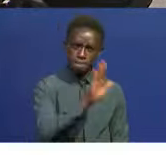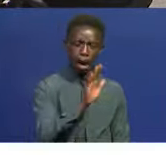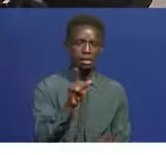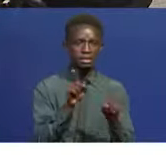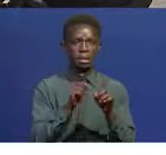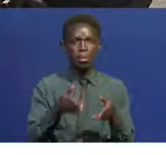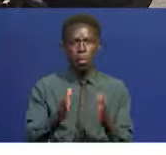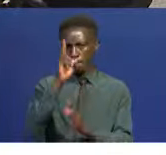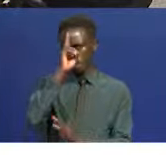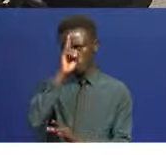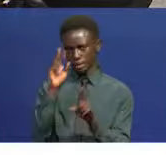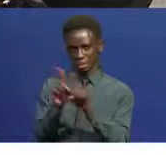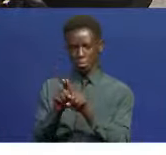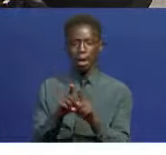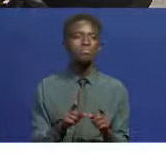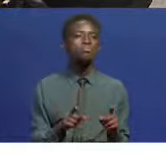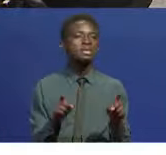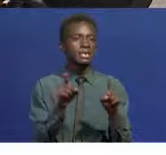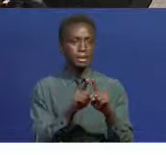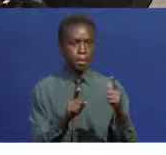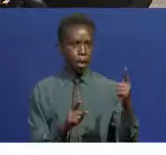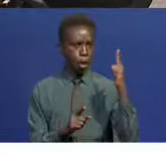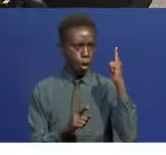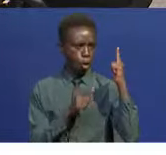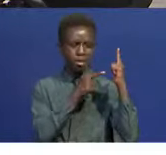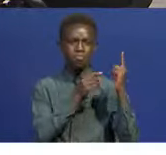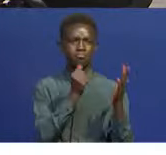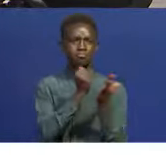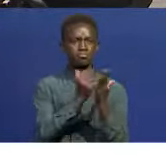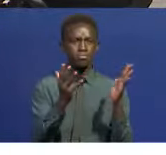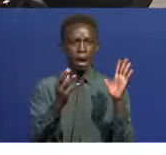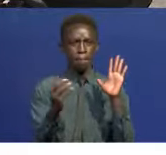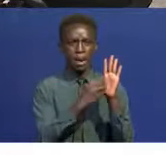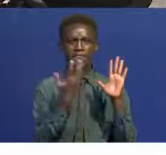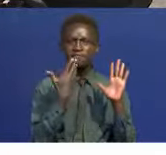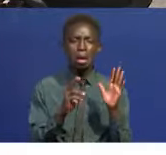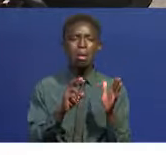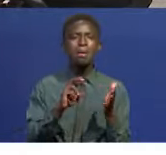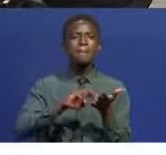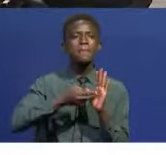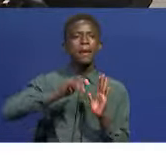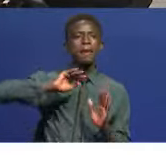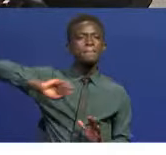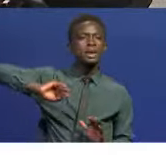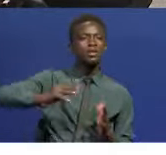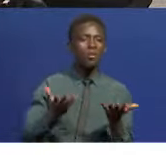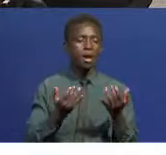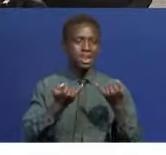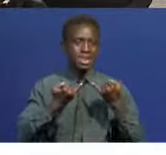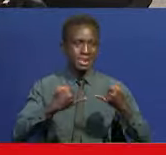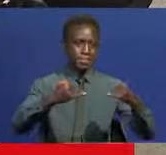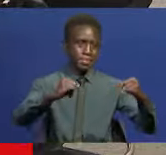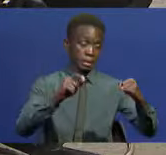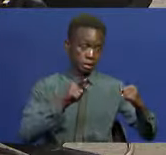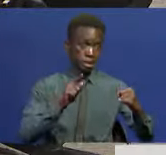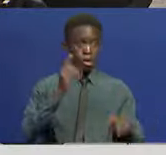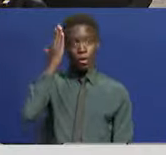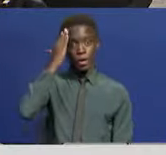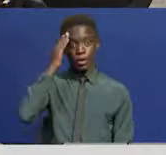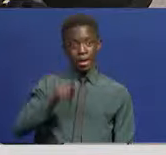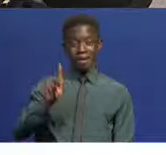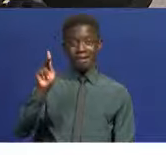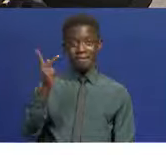course, the laws have already been gazetted, so it's only the implementation phase. And we know the country, Kenya, we have very good policies